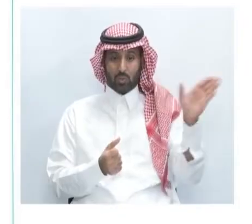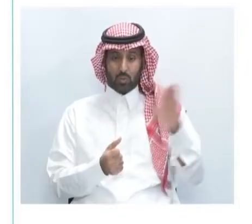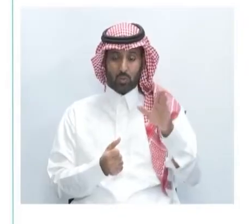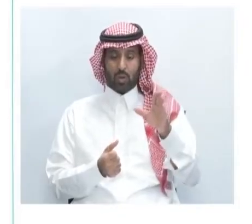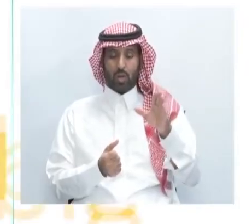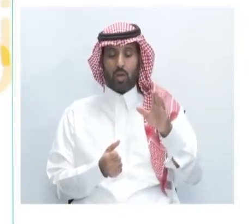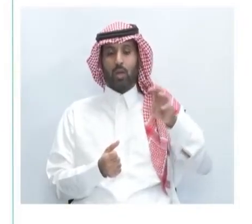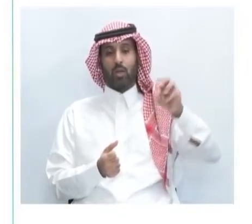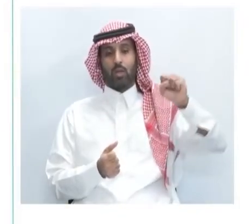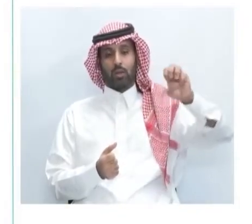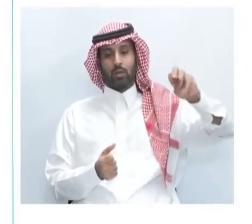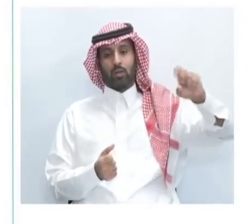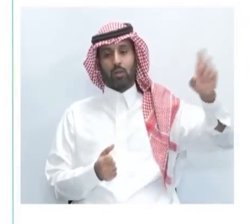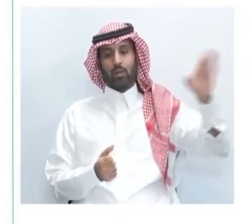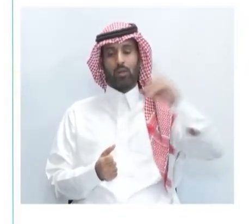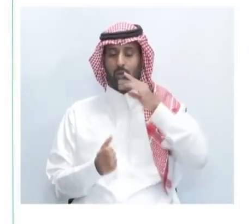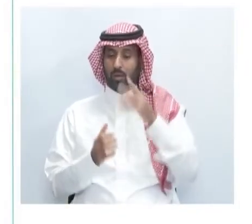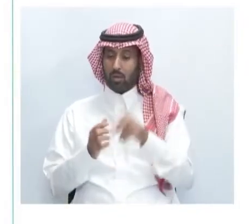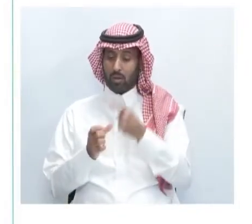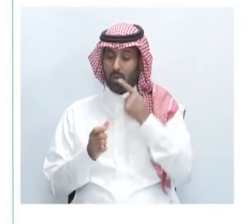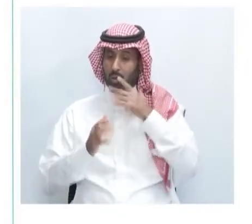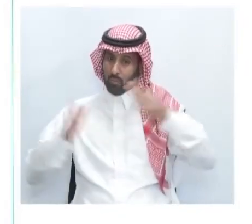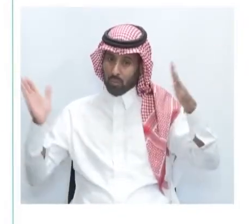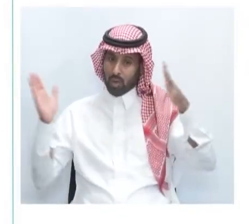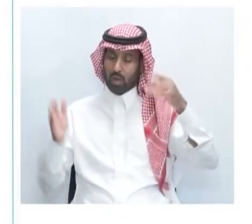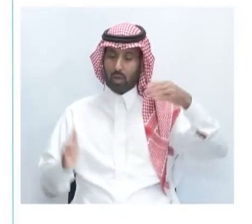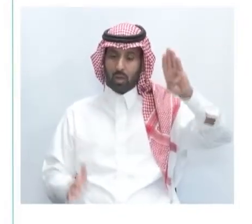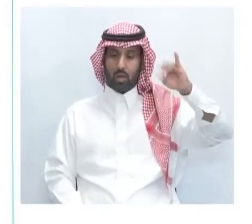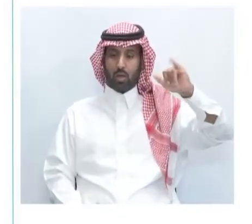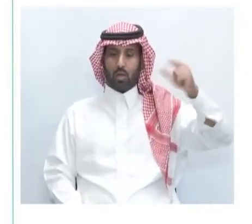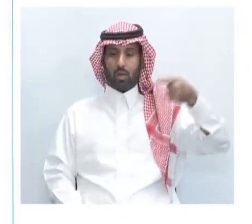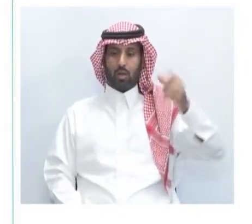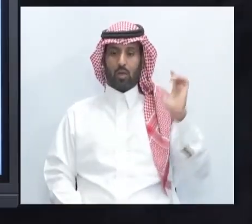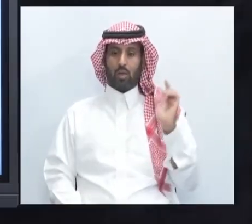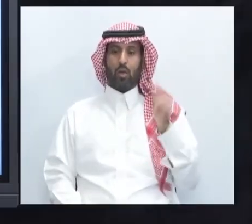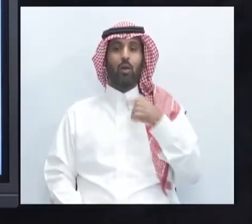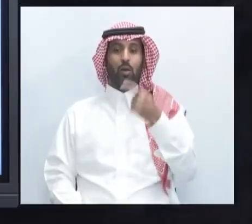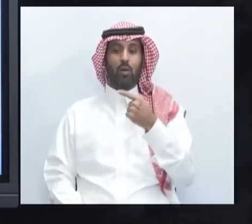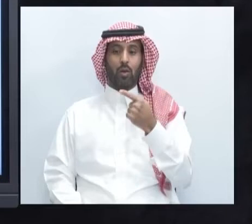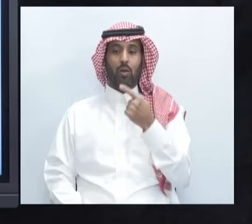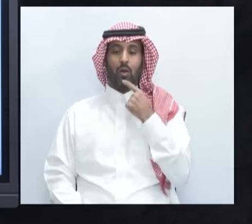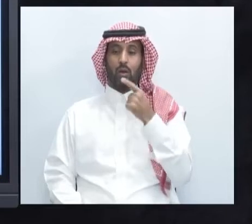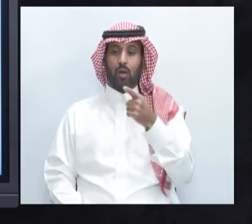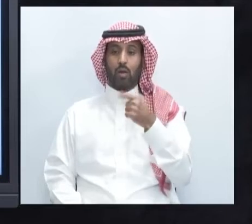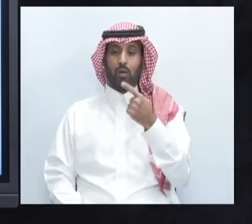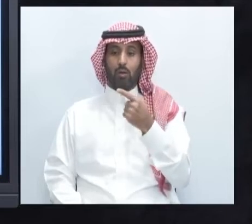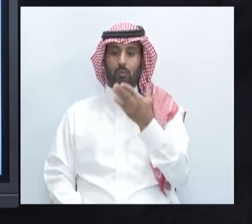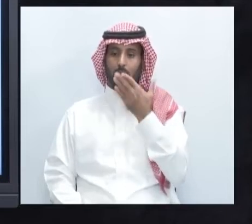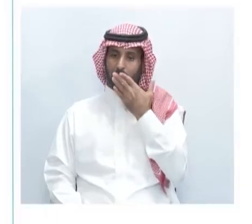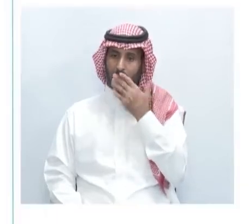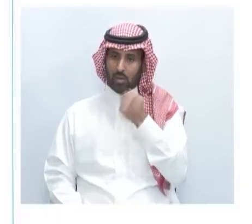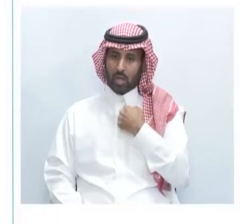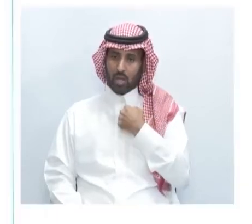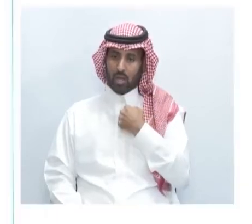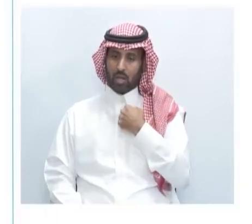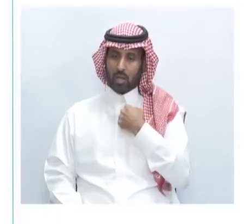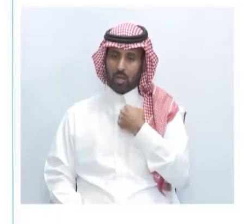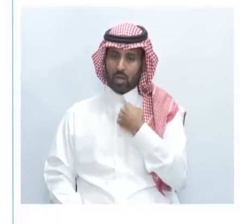small. Okay. We have big. So say it with me. I will not say anything. What is